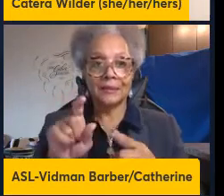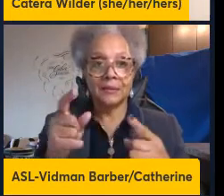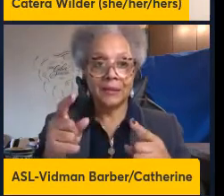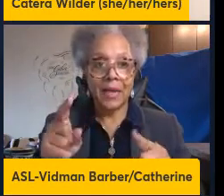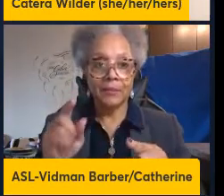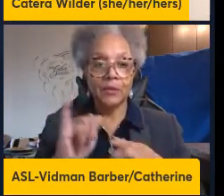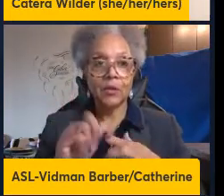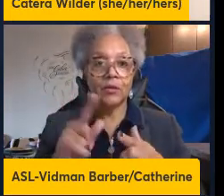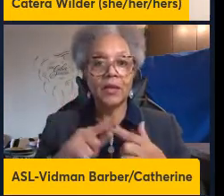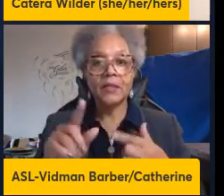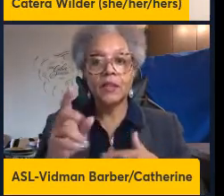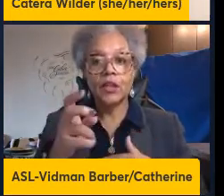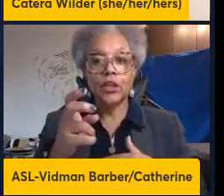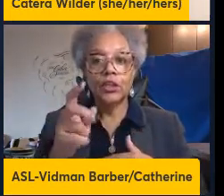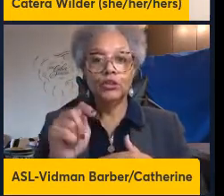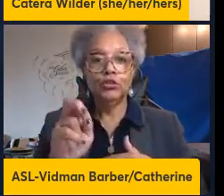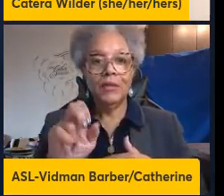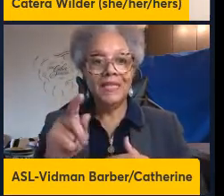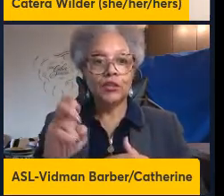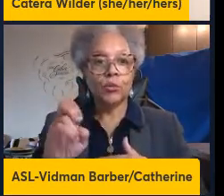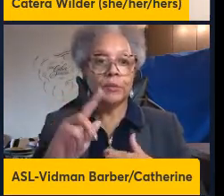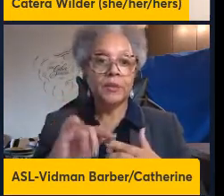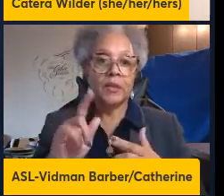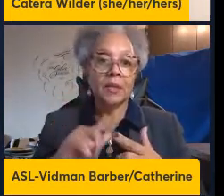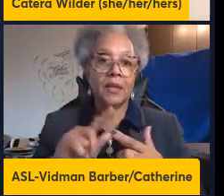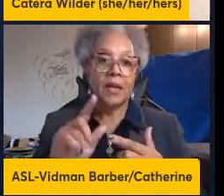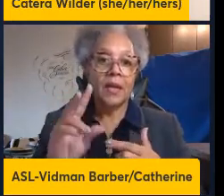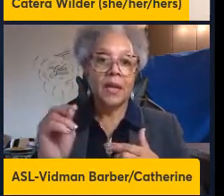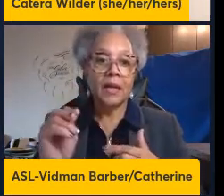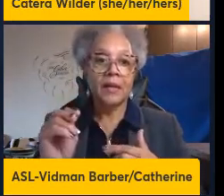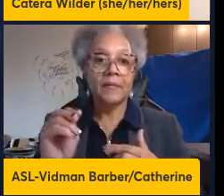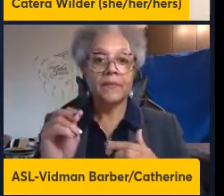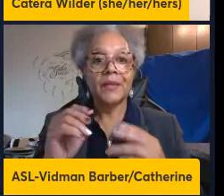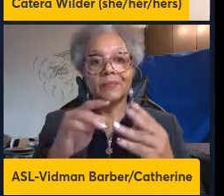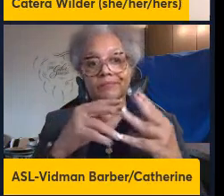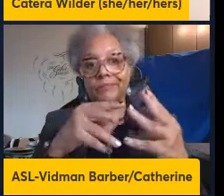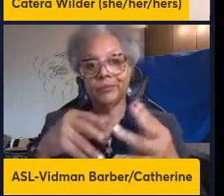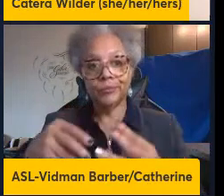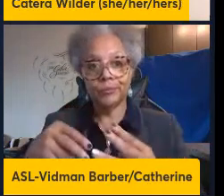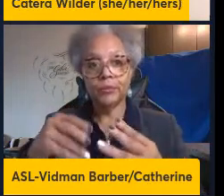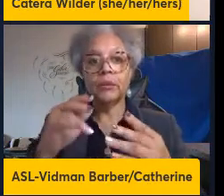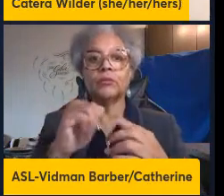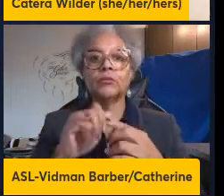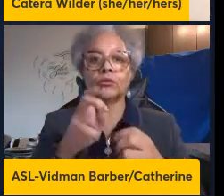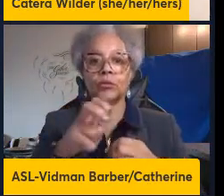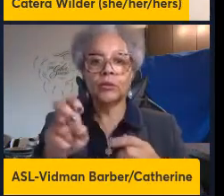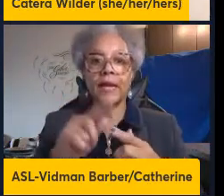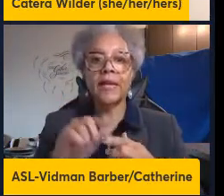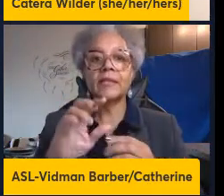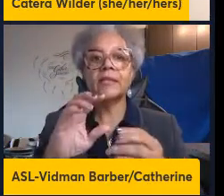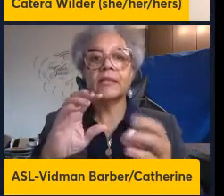there's transcriptional regulation that induces transcripts, and then downstream translation and cellular responses.